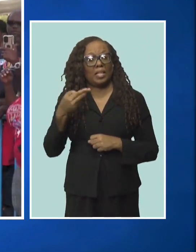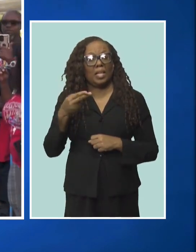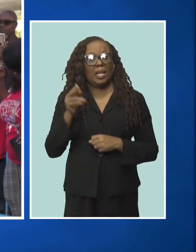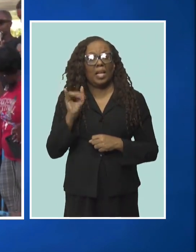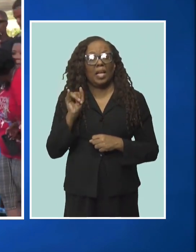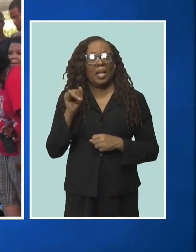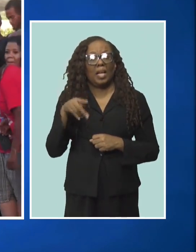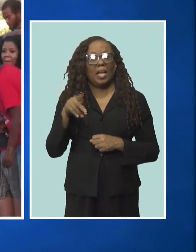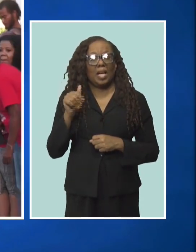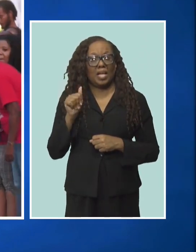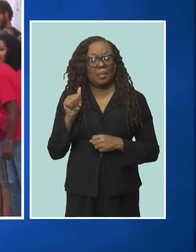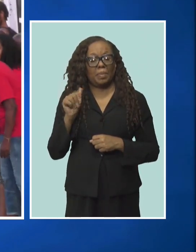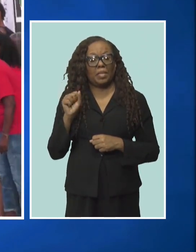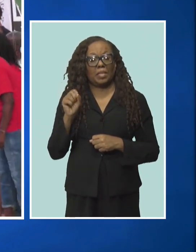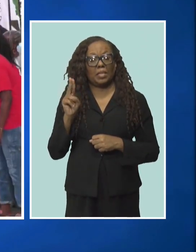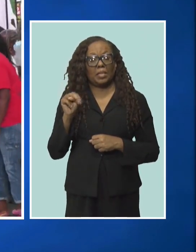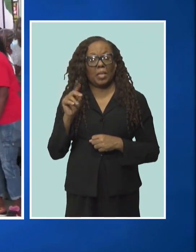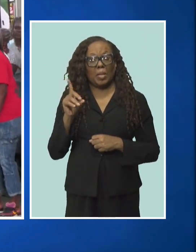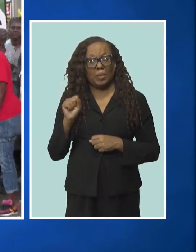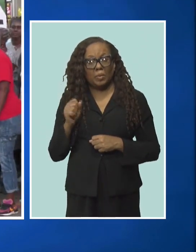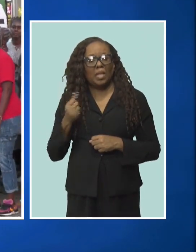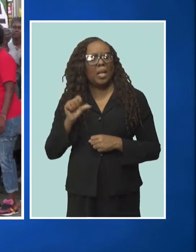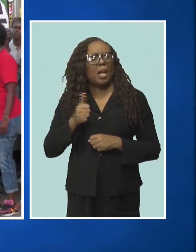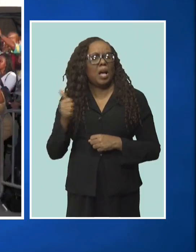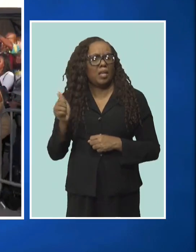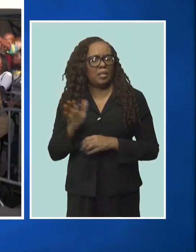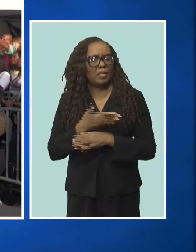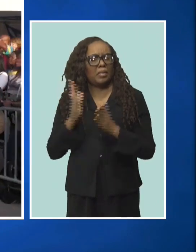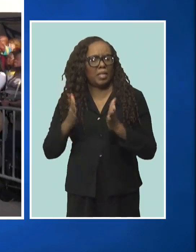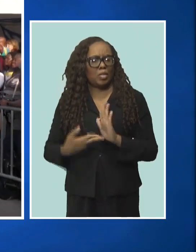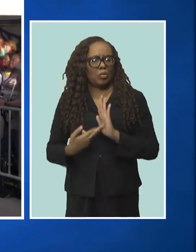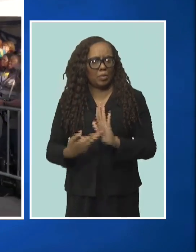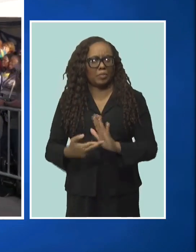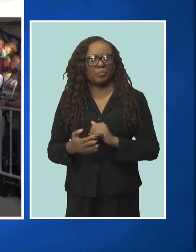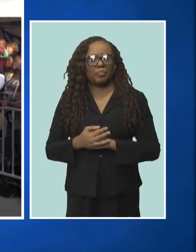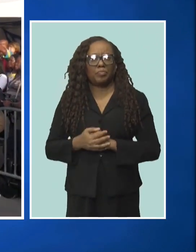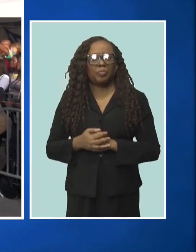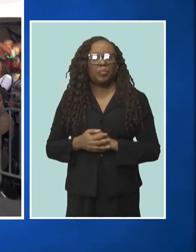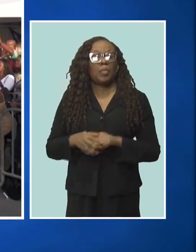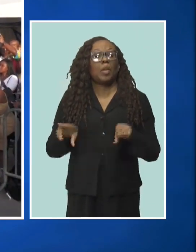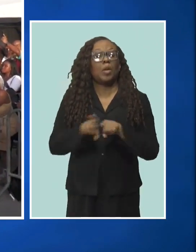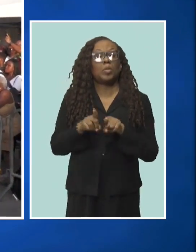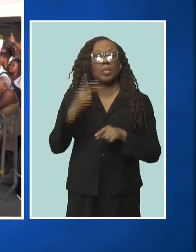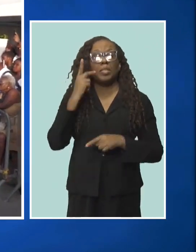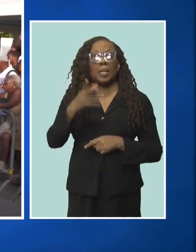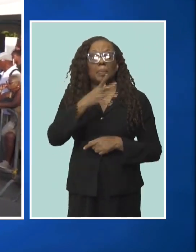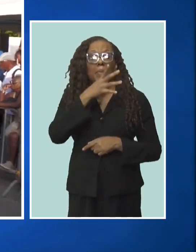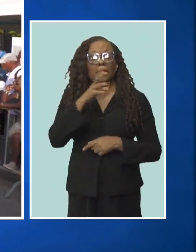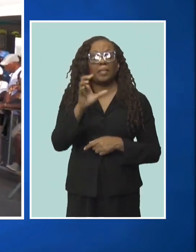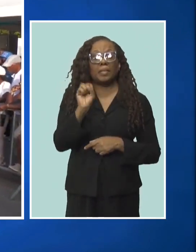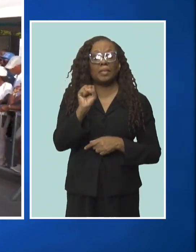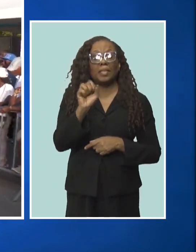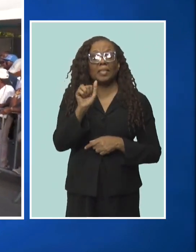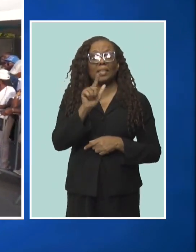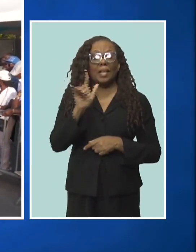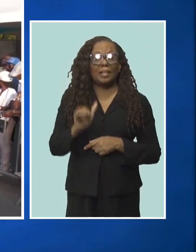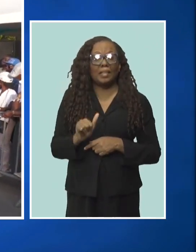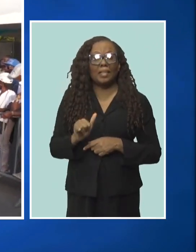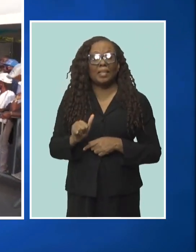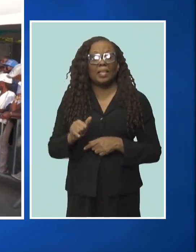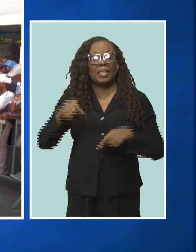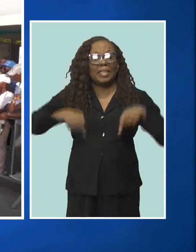Shanta Prince. Barbadian folklore was also on show with the likes of the Mother Sallies, Stokemen, and Shaggy